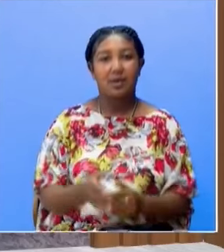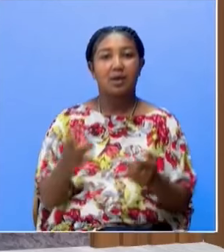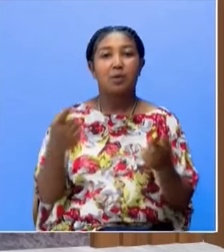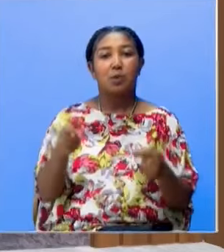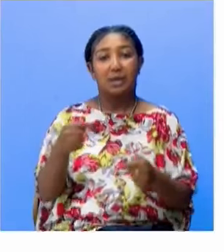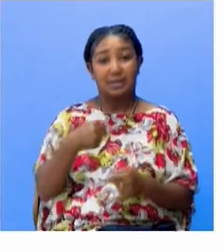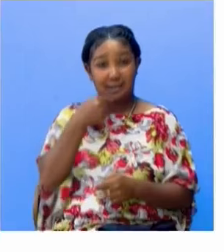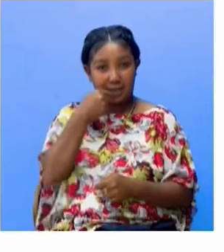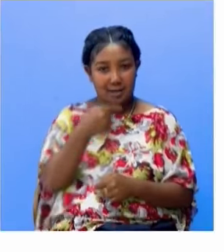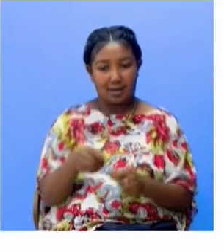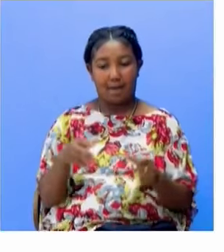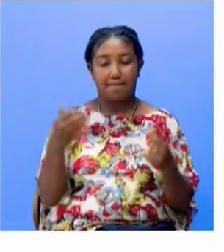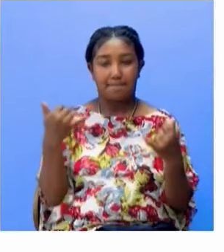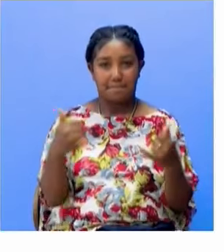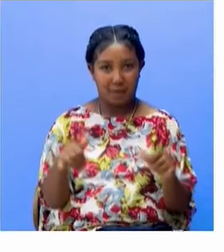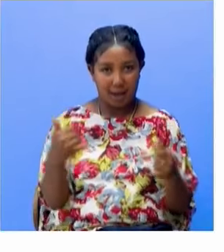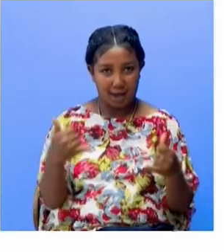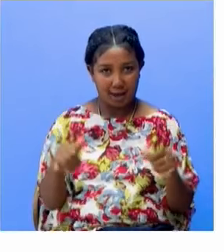say play,